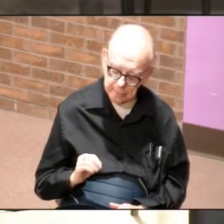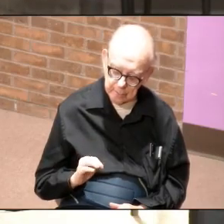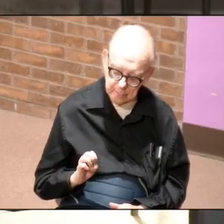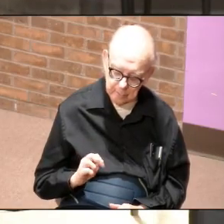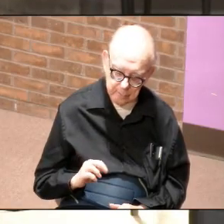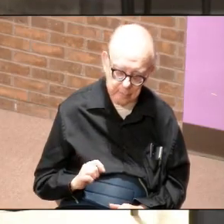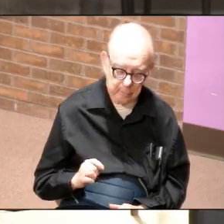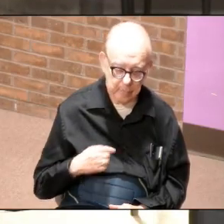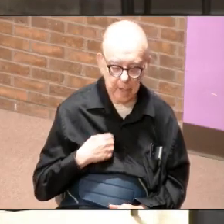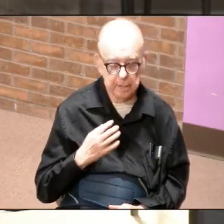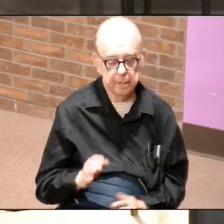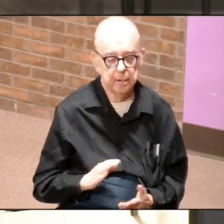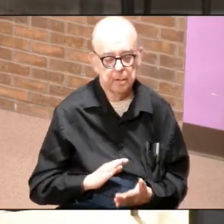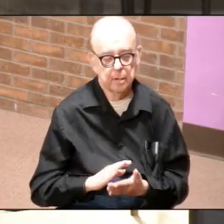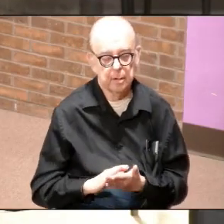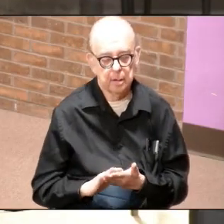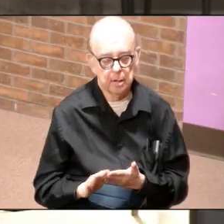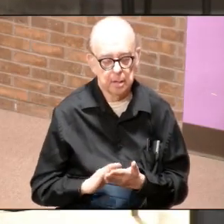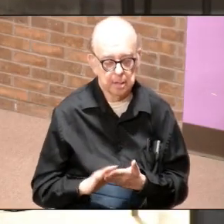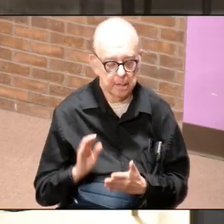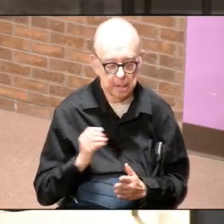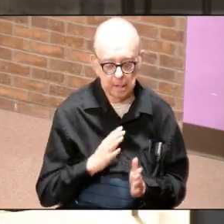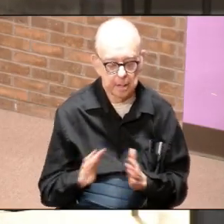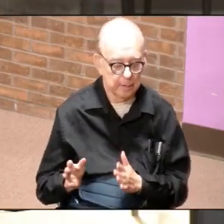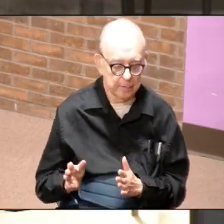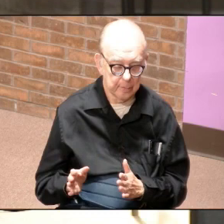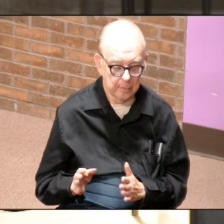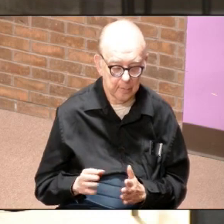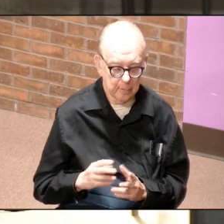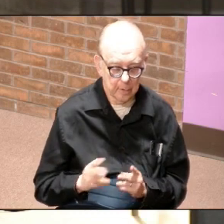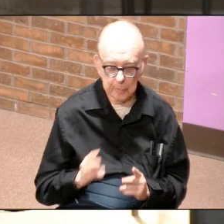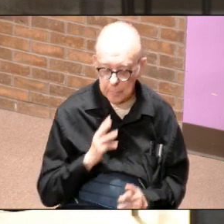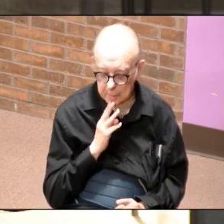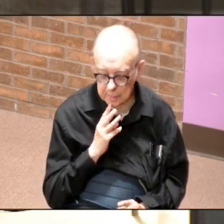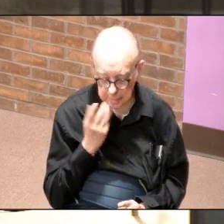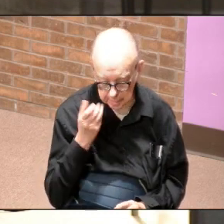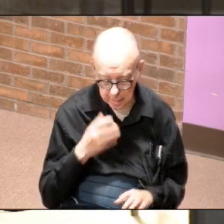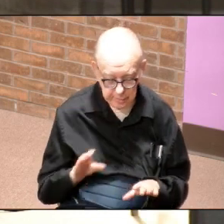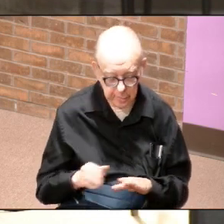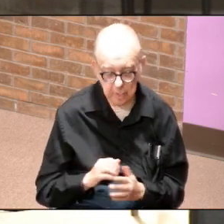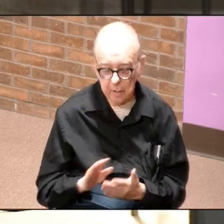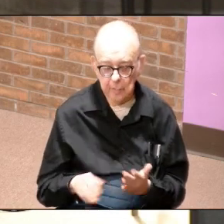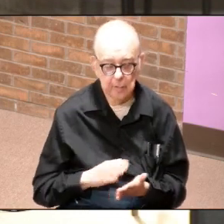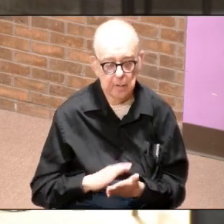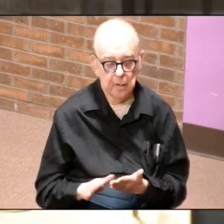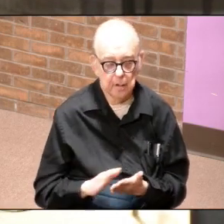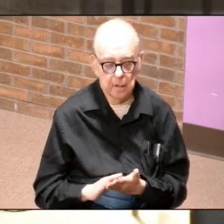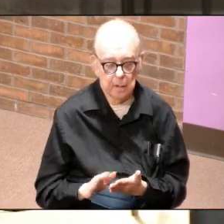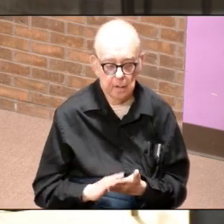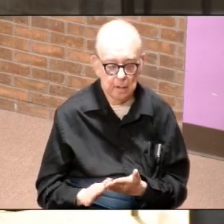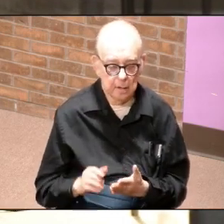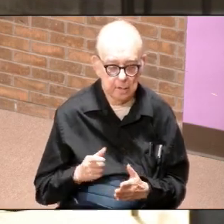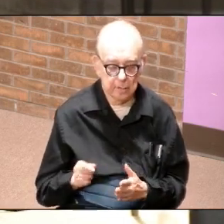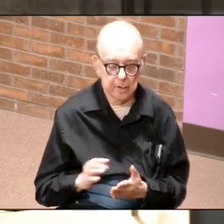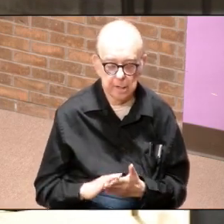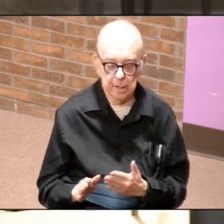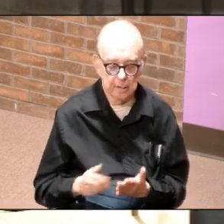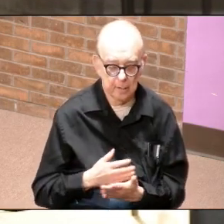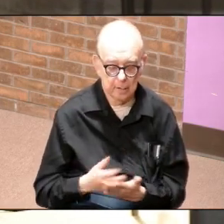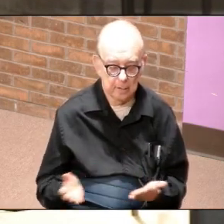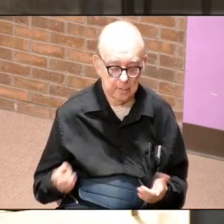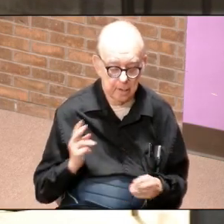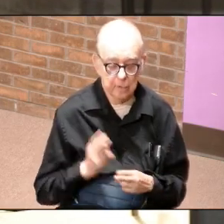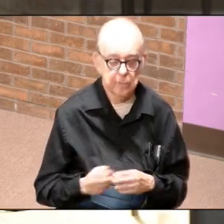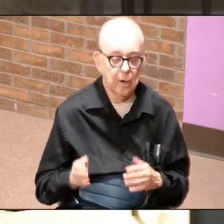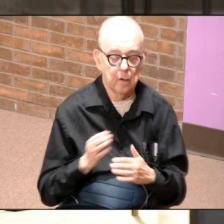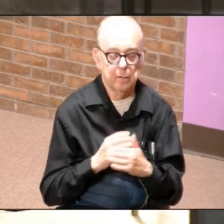water. May I tell you this? God's already did the clean. He's already done the clean, green, clean air act. It's called